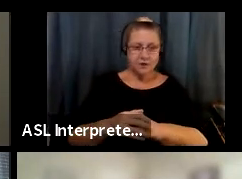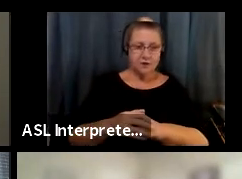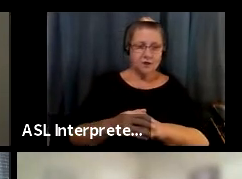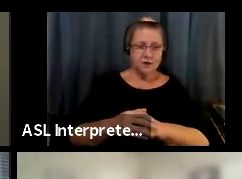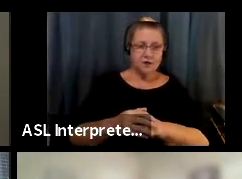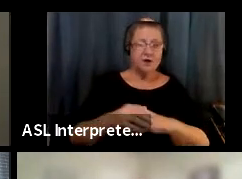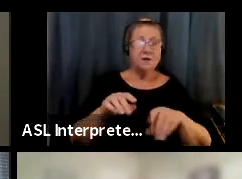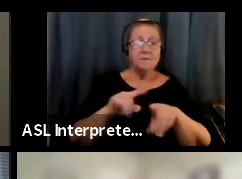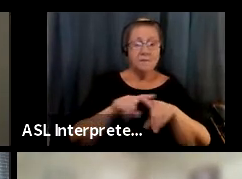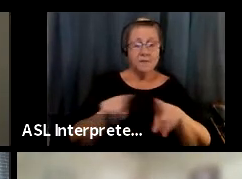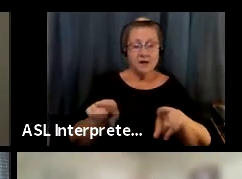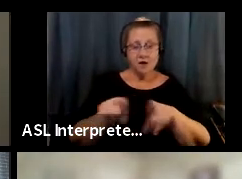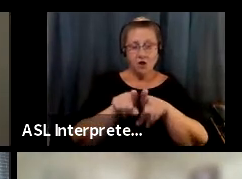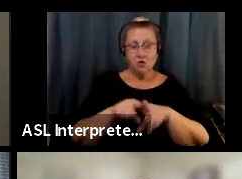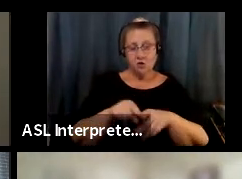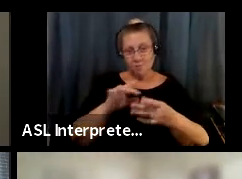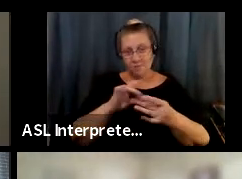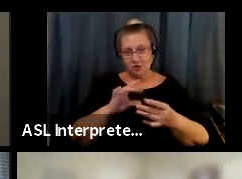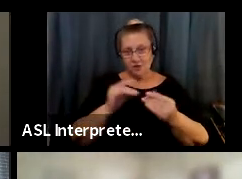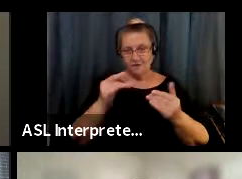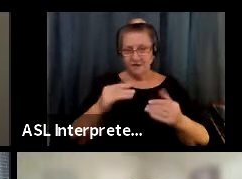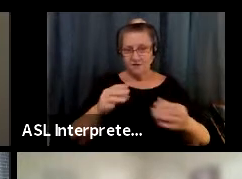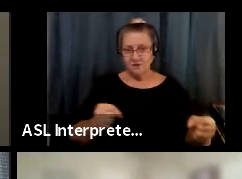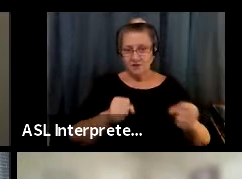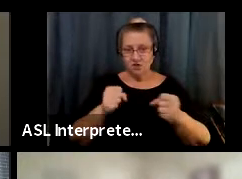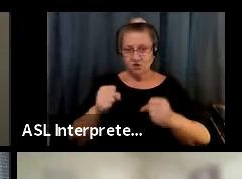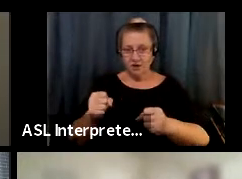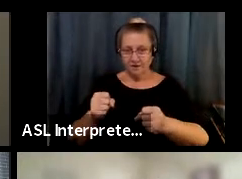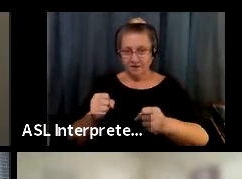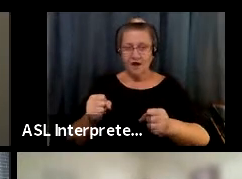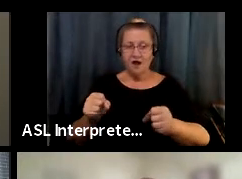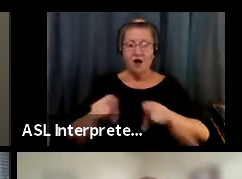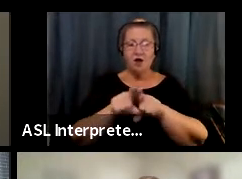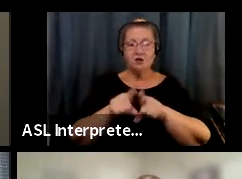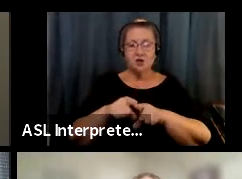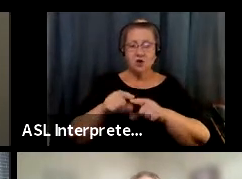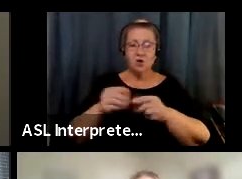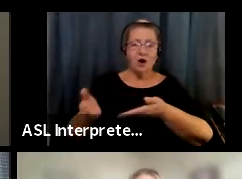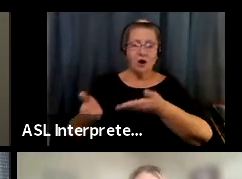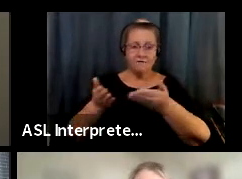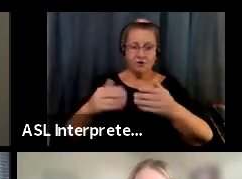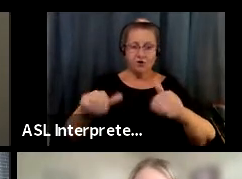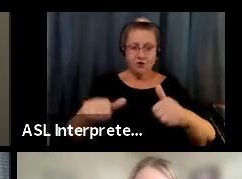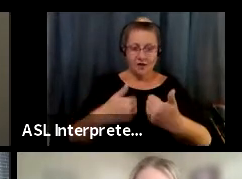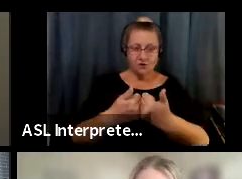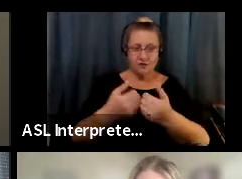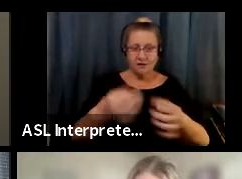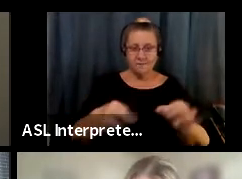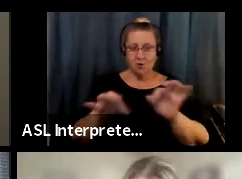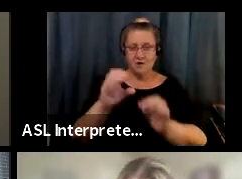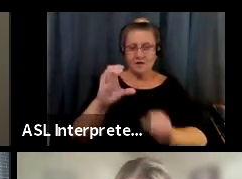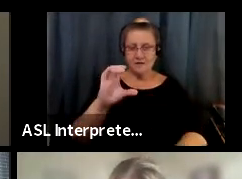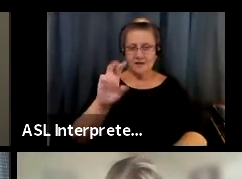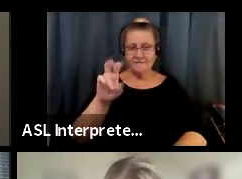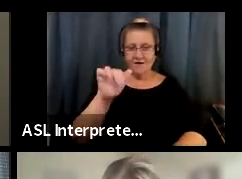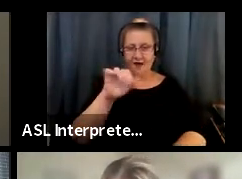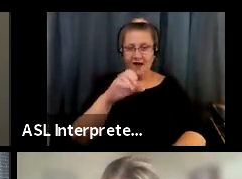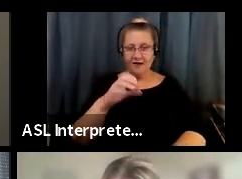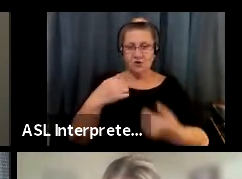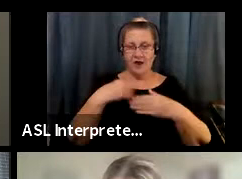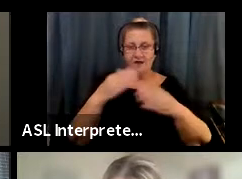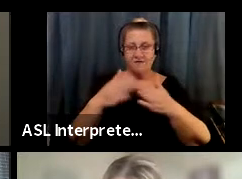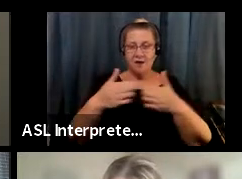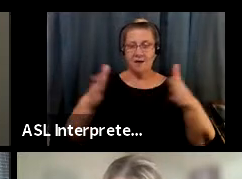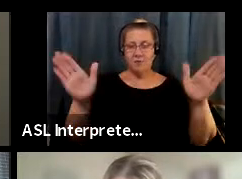while this was a strength, it also offered some challenges. It was important for CVAC to have broad representation. However,